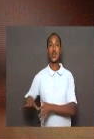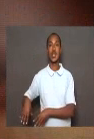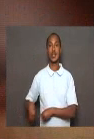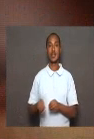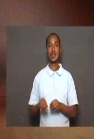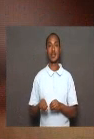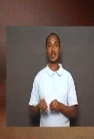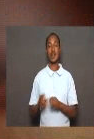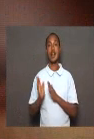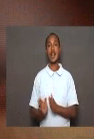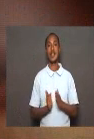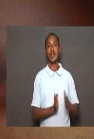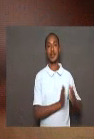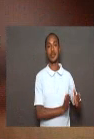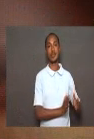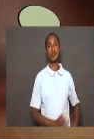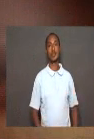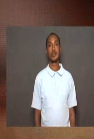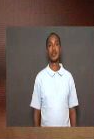Students, let's get ready.